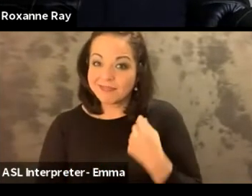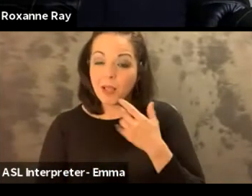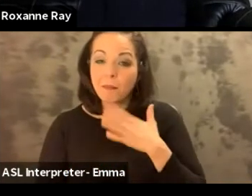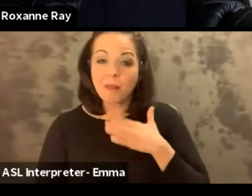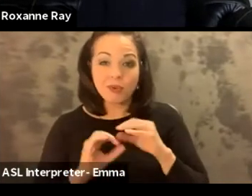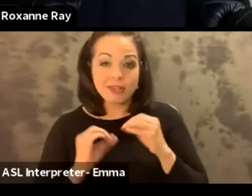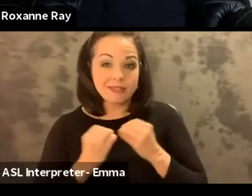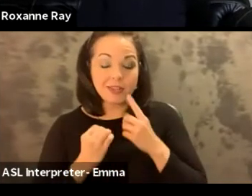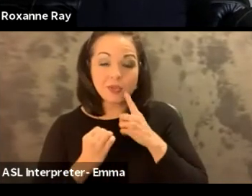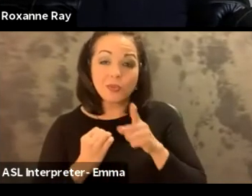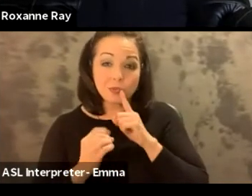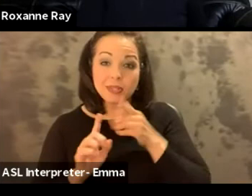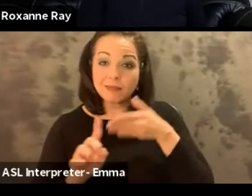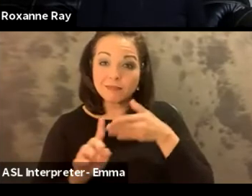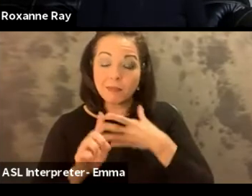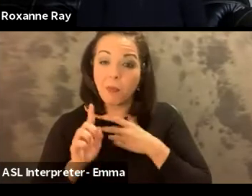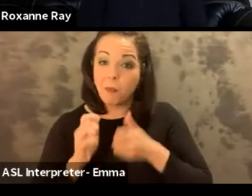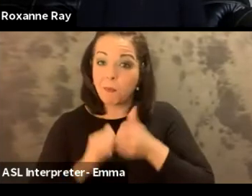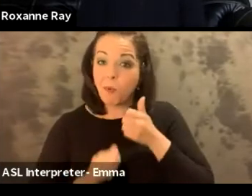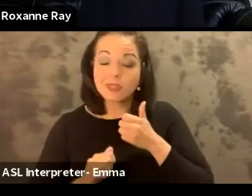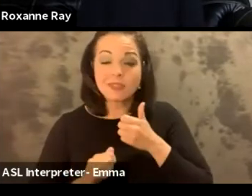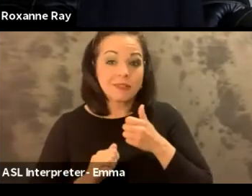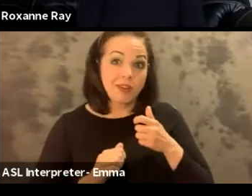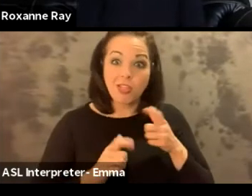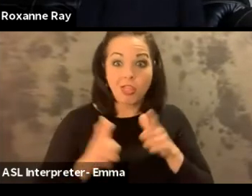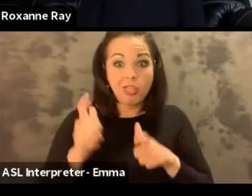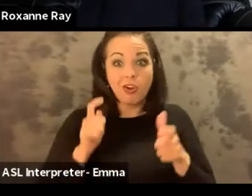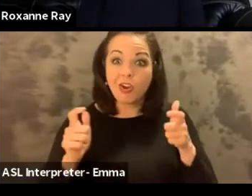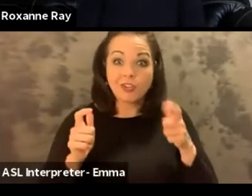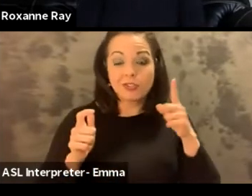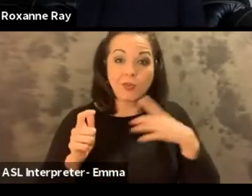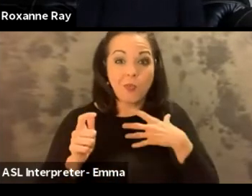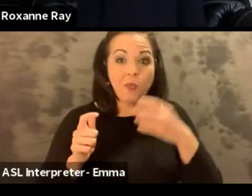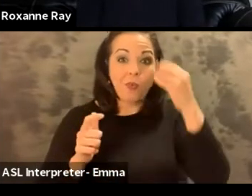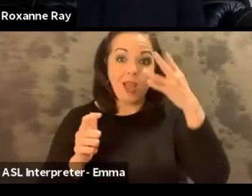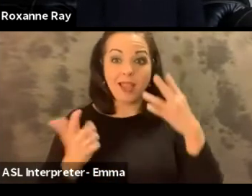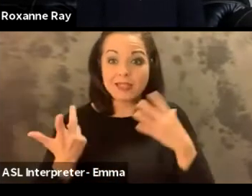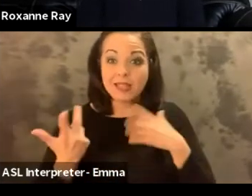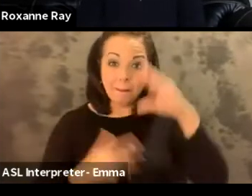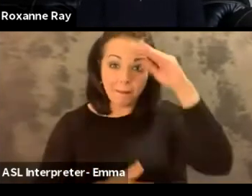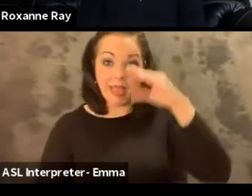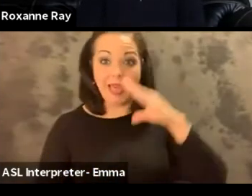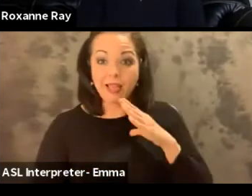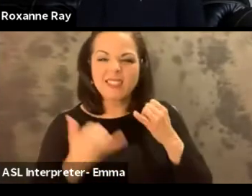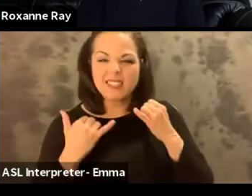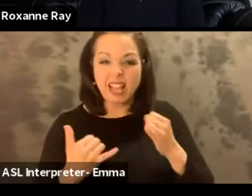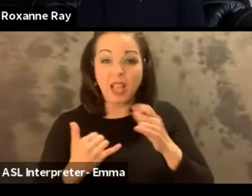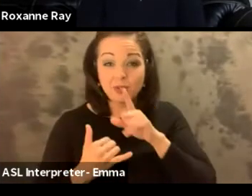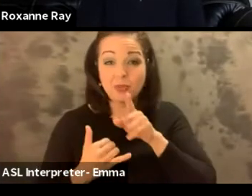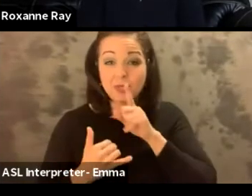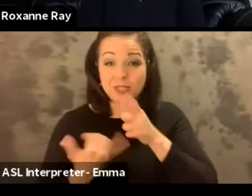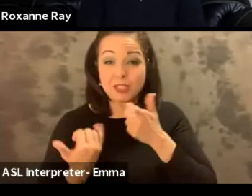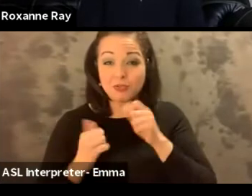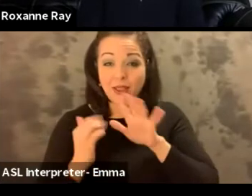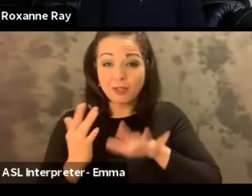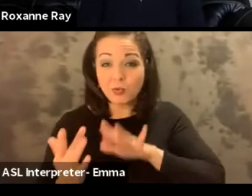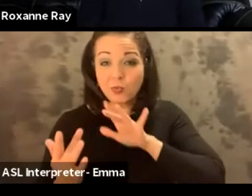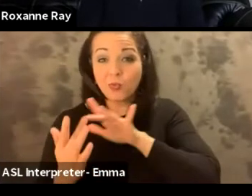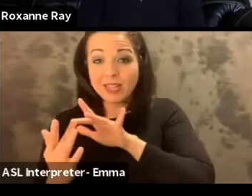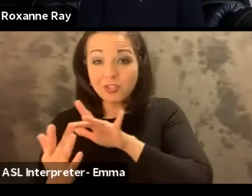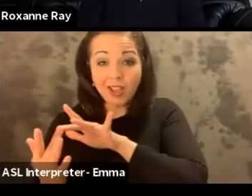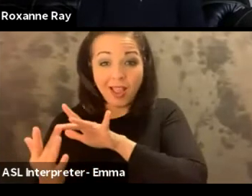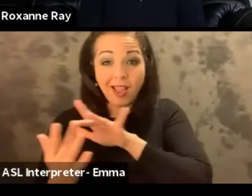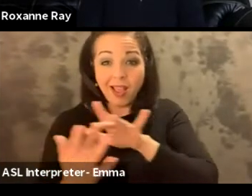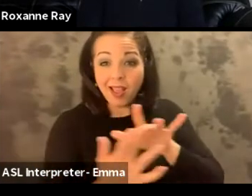which was largely white and male for many years, is now really reaching out, and we have